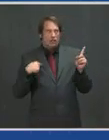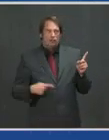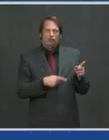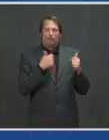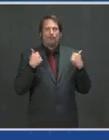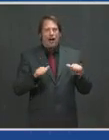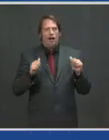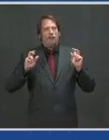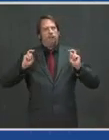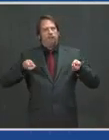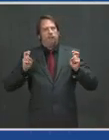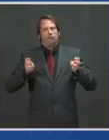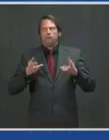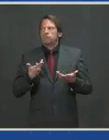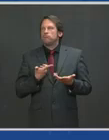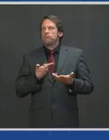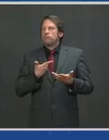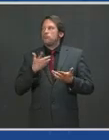computing,